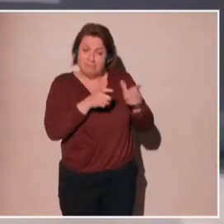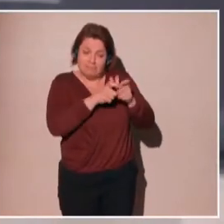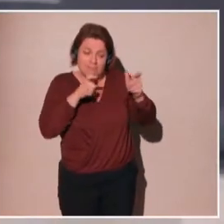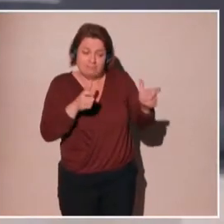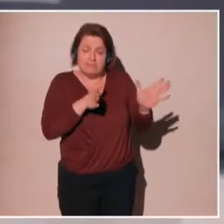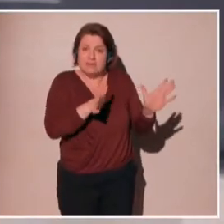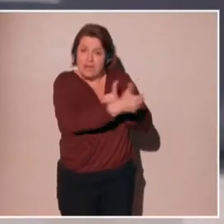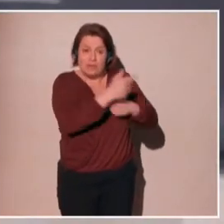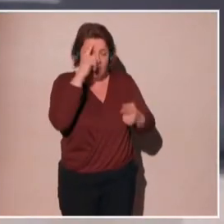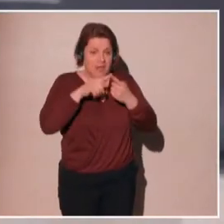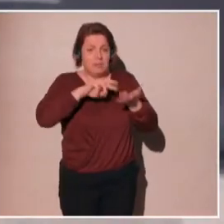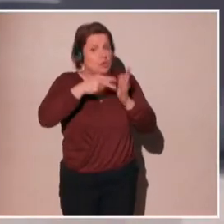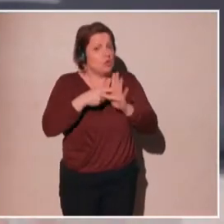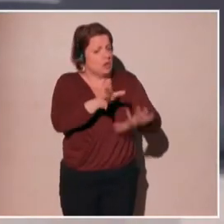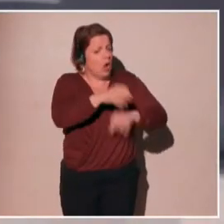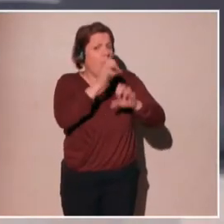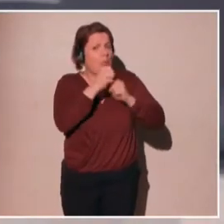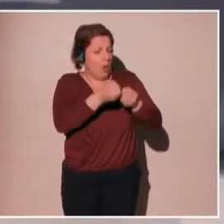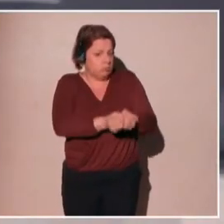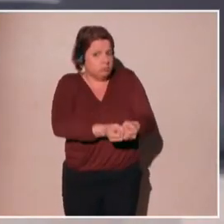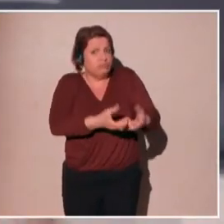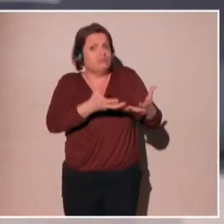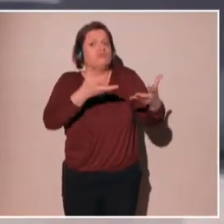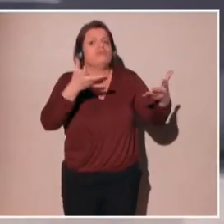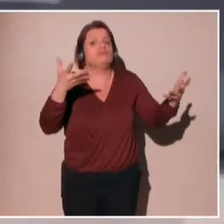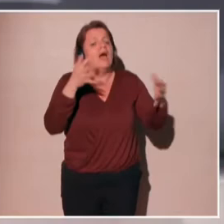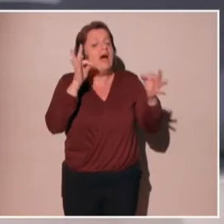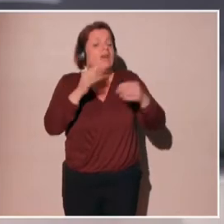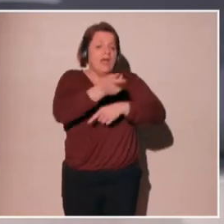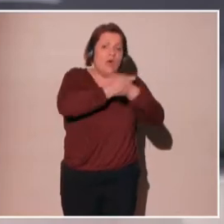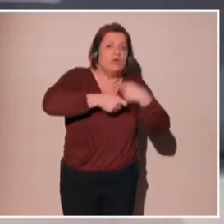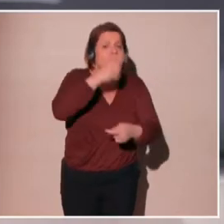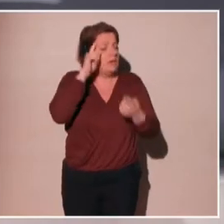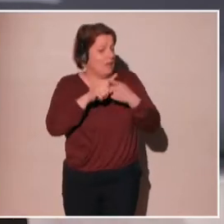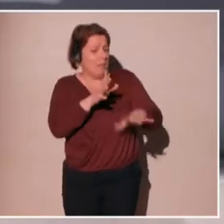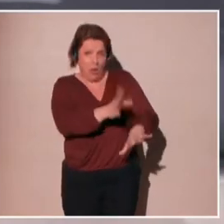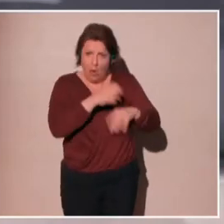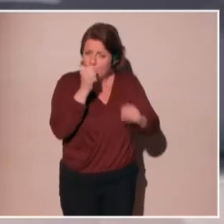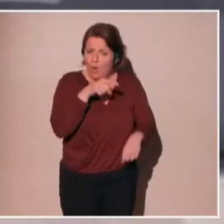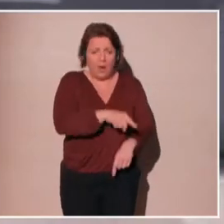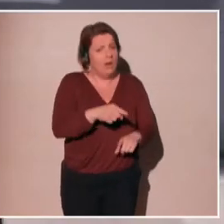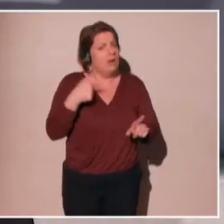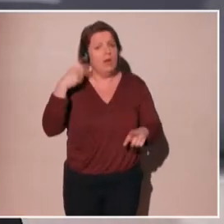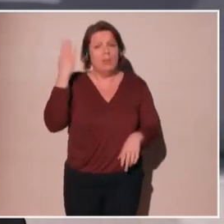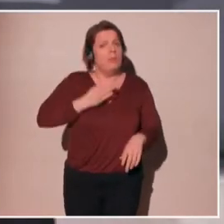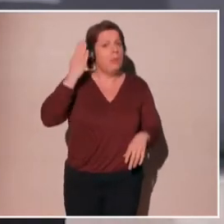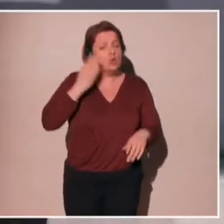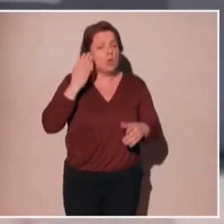labor computation, that we need more labor force to be joining the technology and also leadership